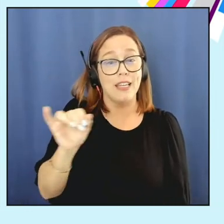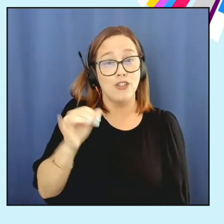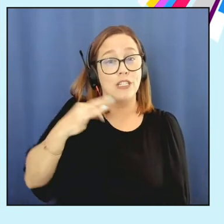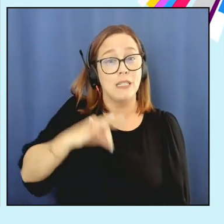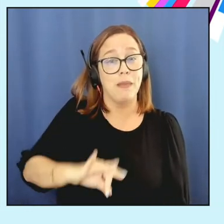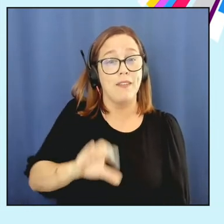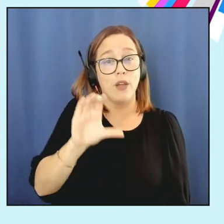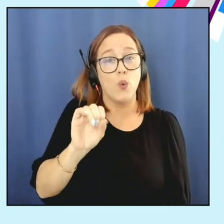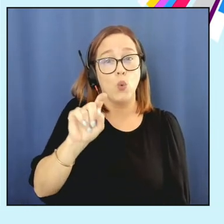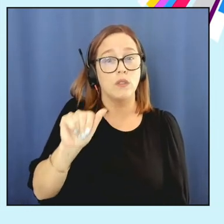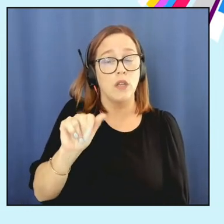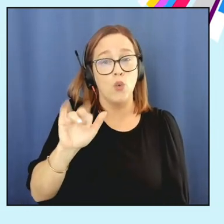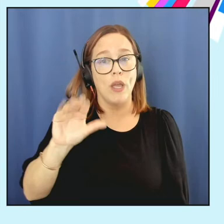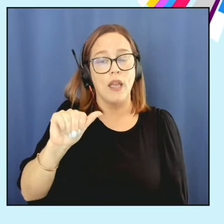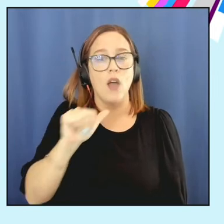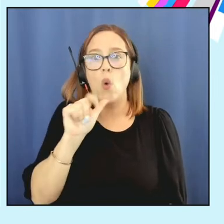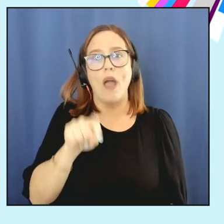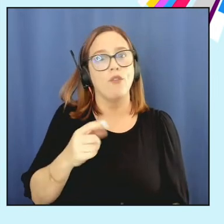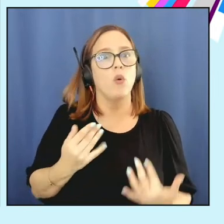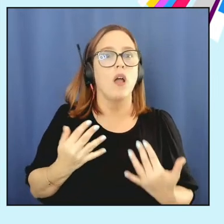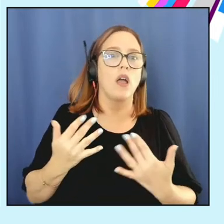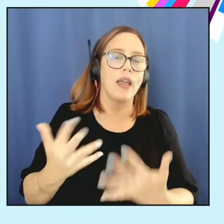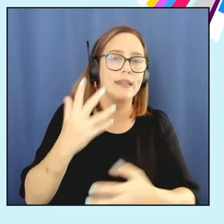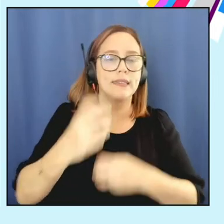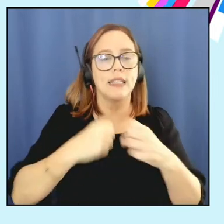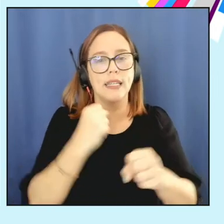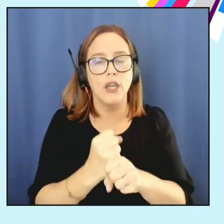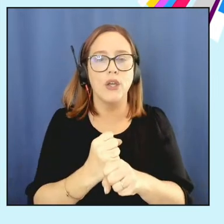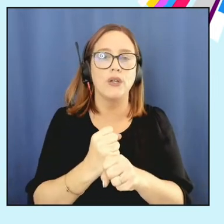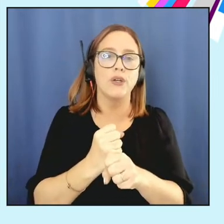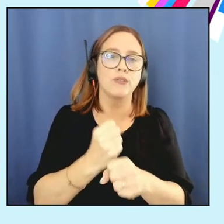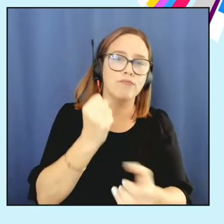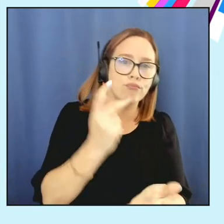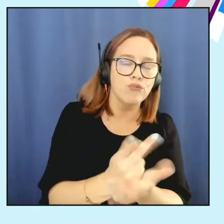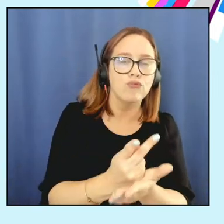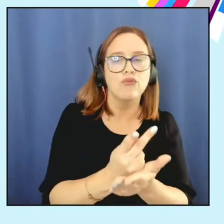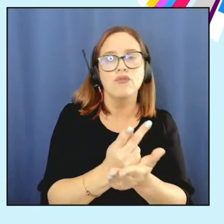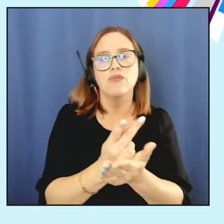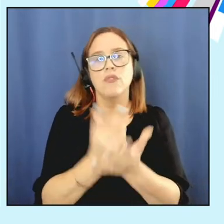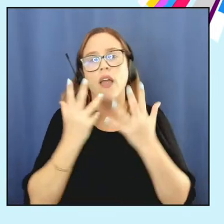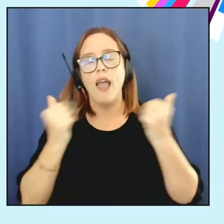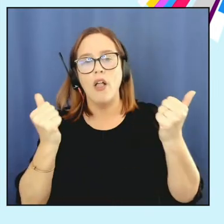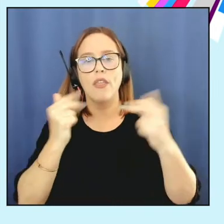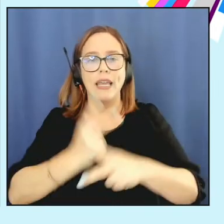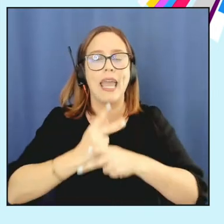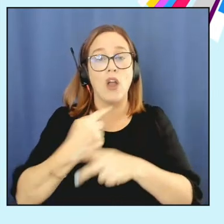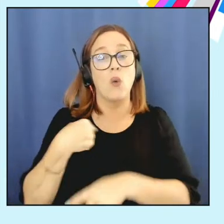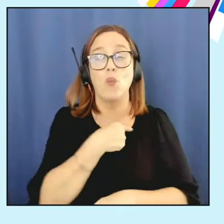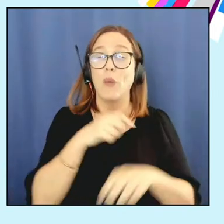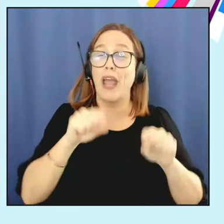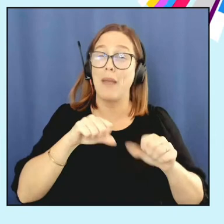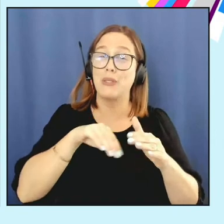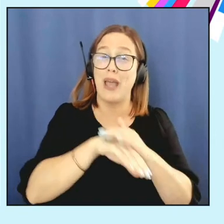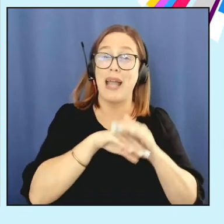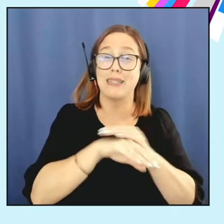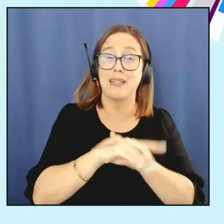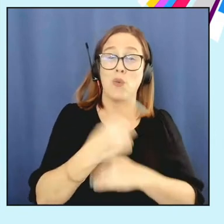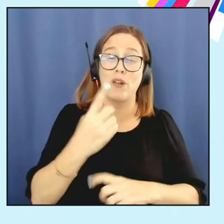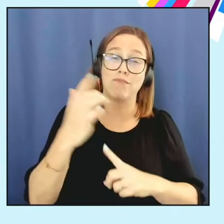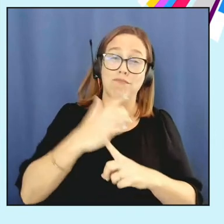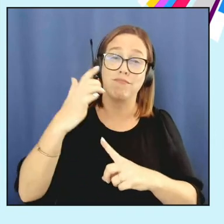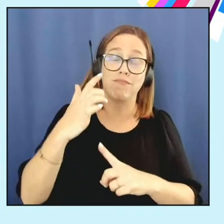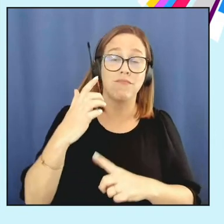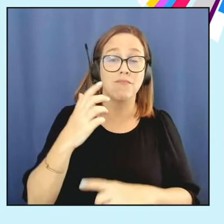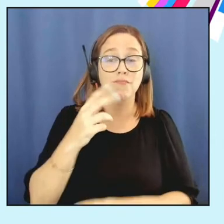didn't have to wait years to get a spot in the public healthcare system. We were able to access one of the best private hospitals in the country. He